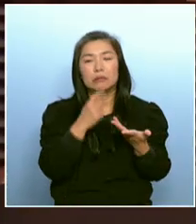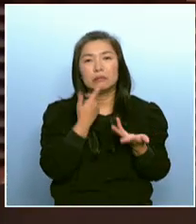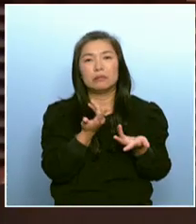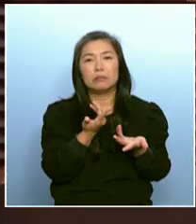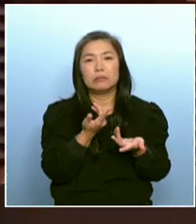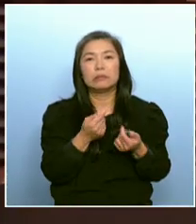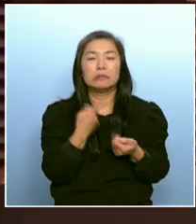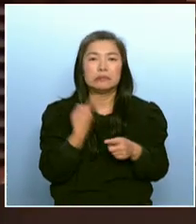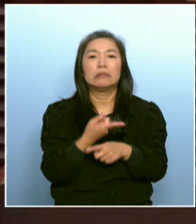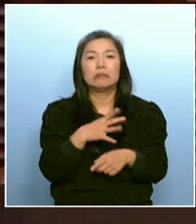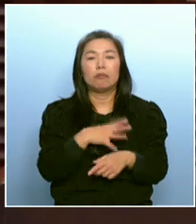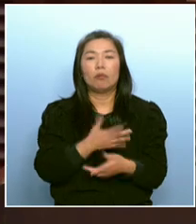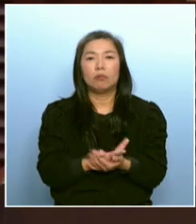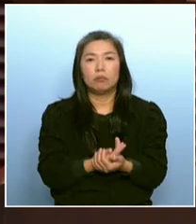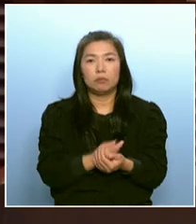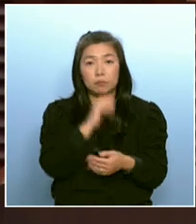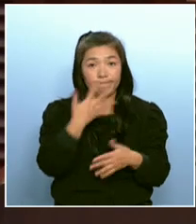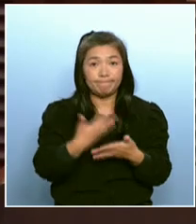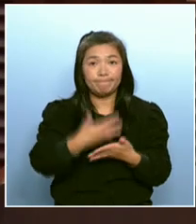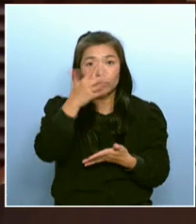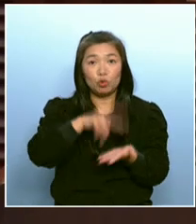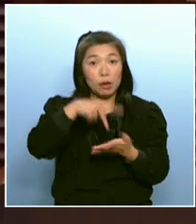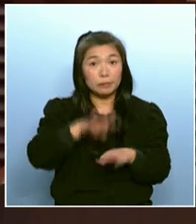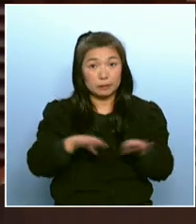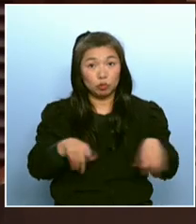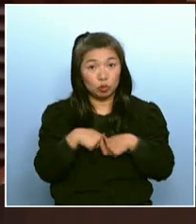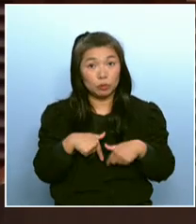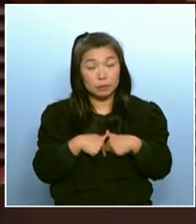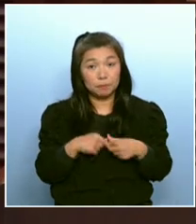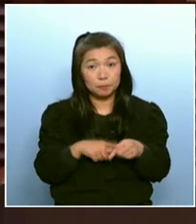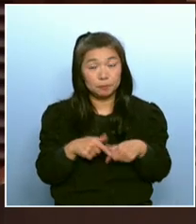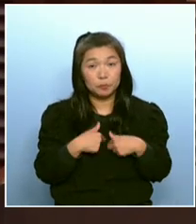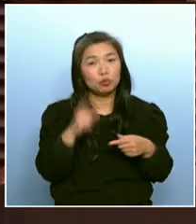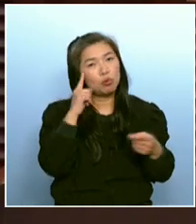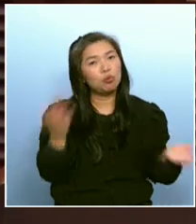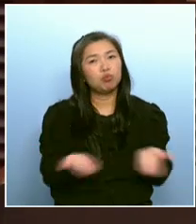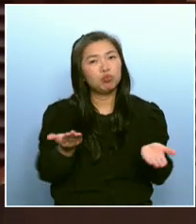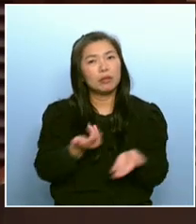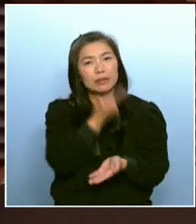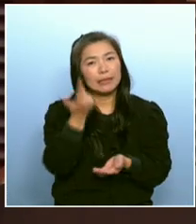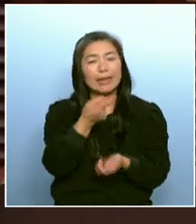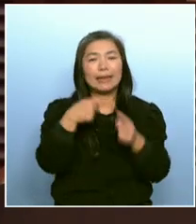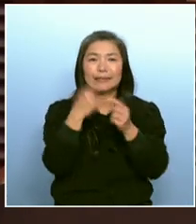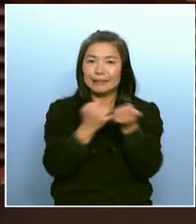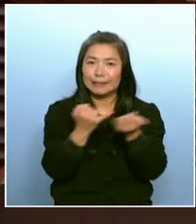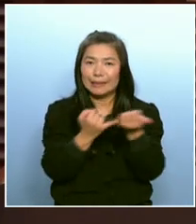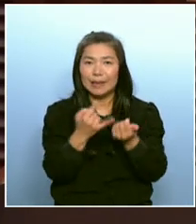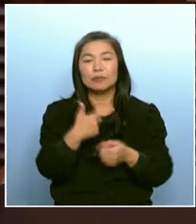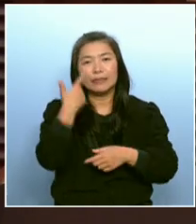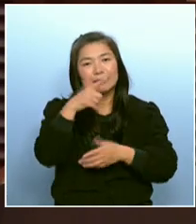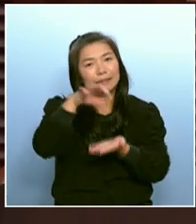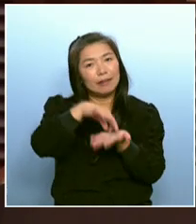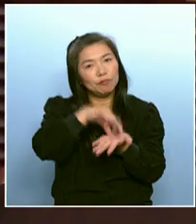and citizens in general rely on domestic helpers or they care for the children themselves.